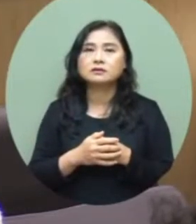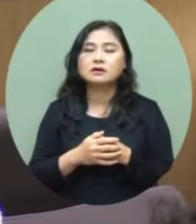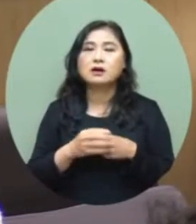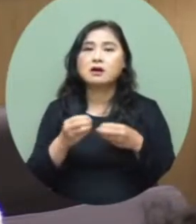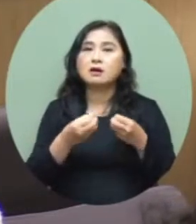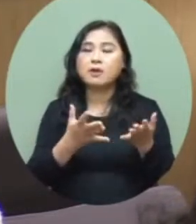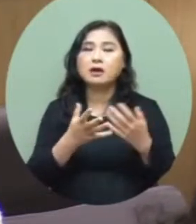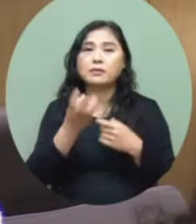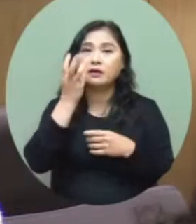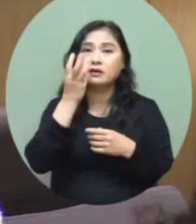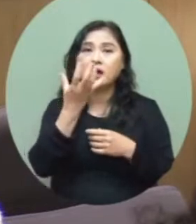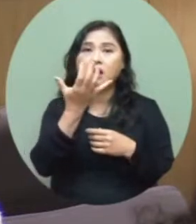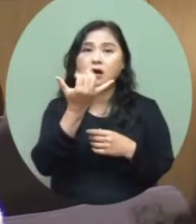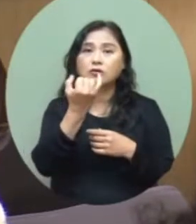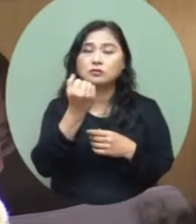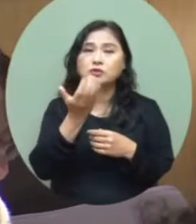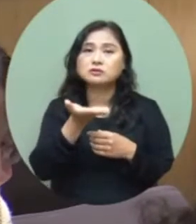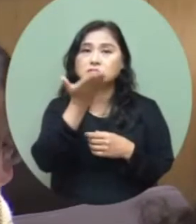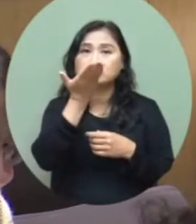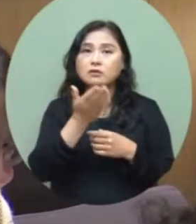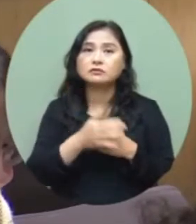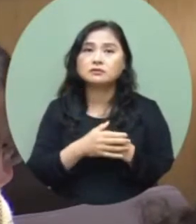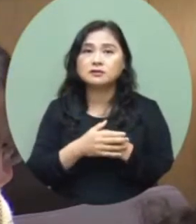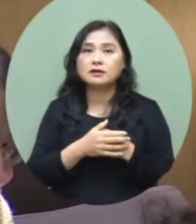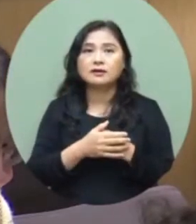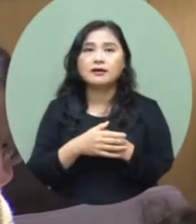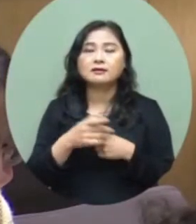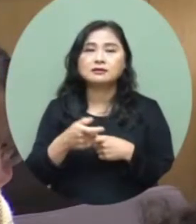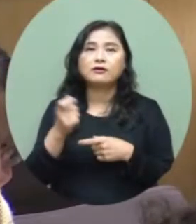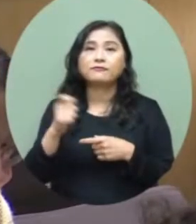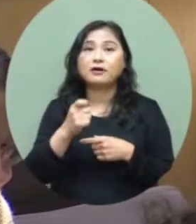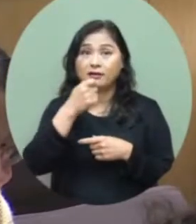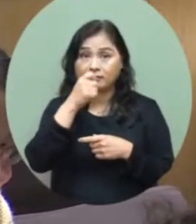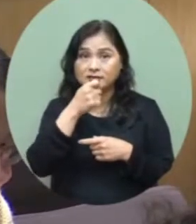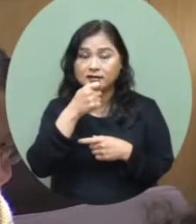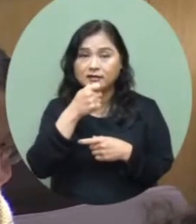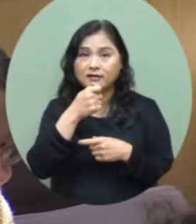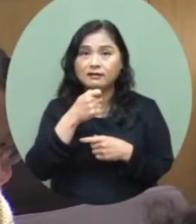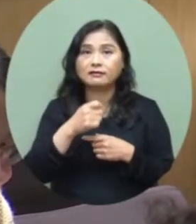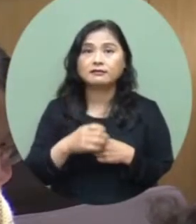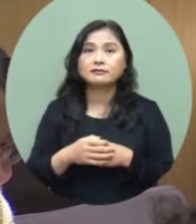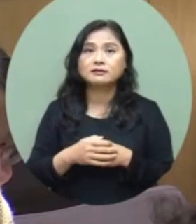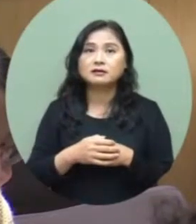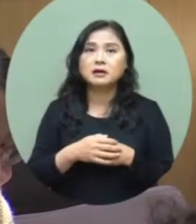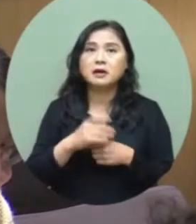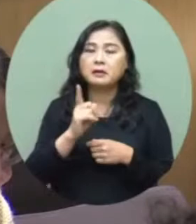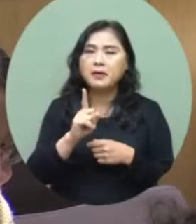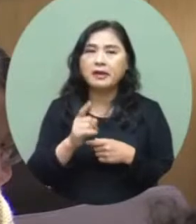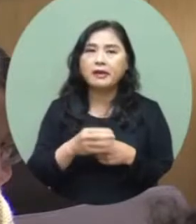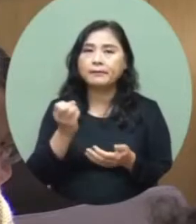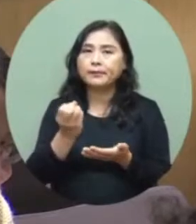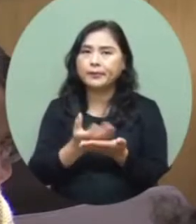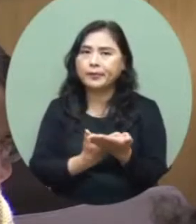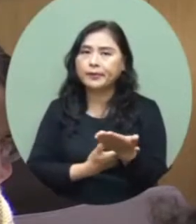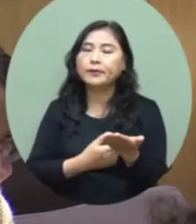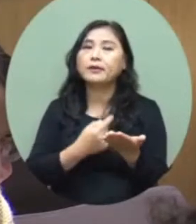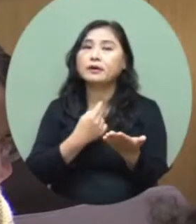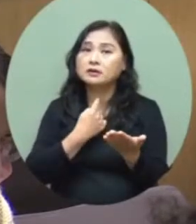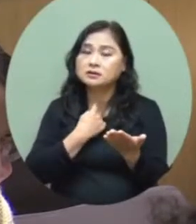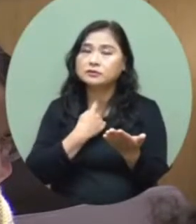Is taking RAT tests be a requirement before entering those elderly care